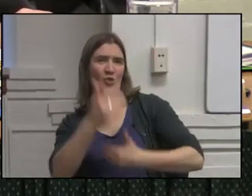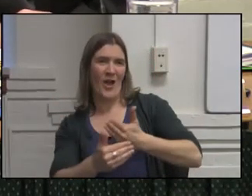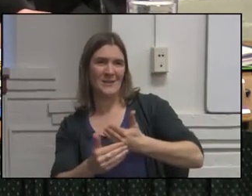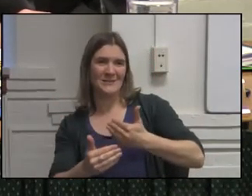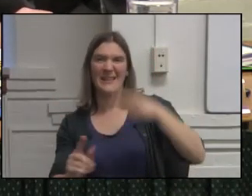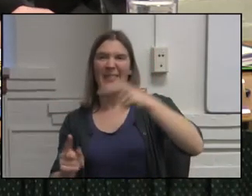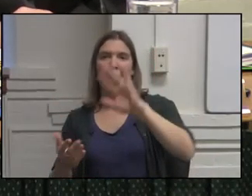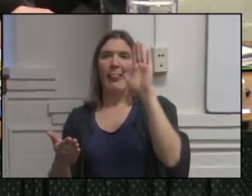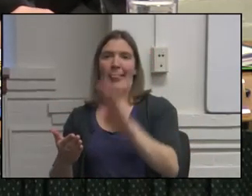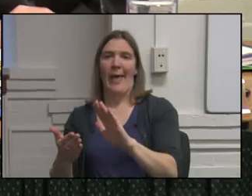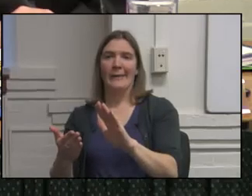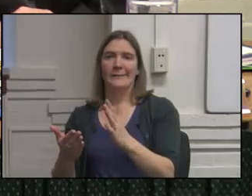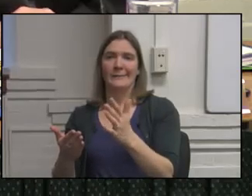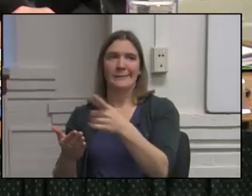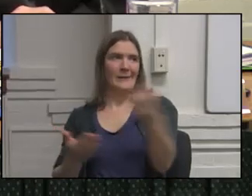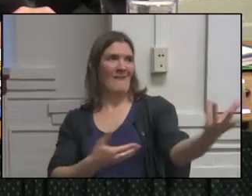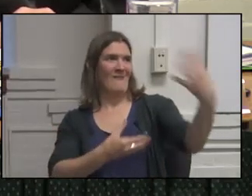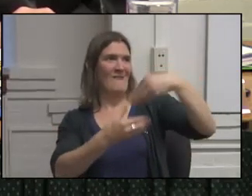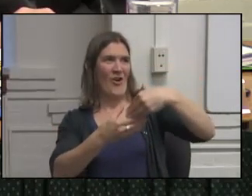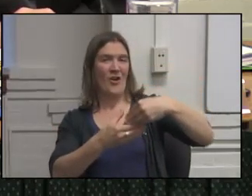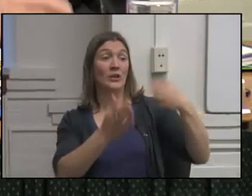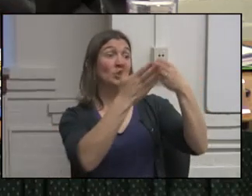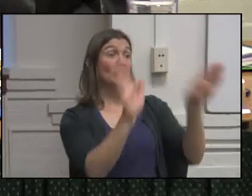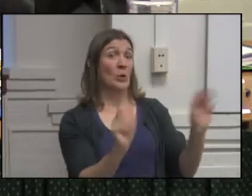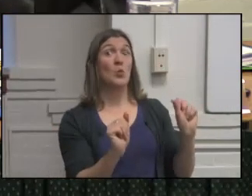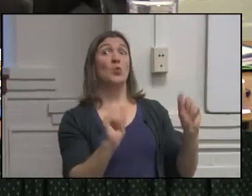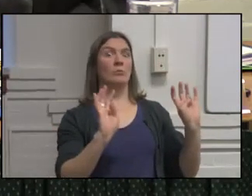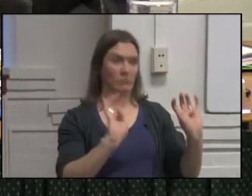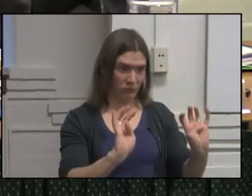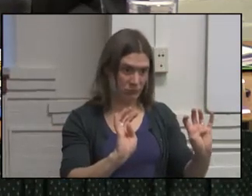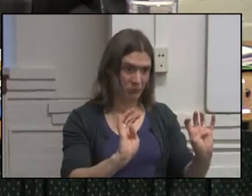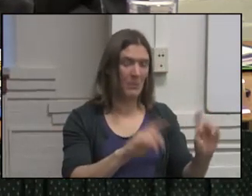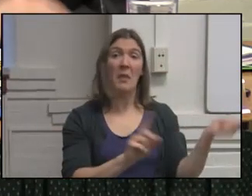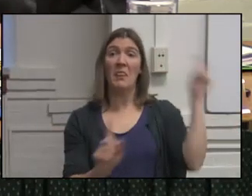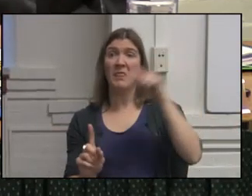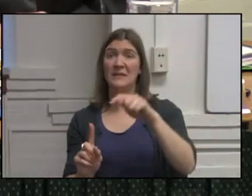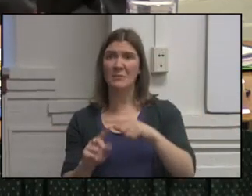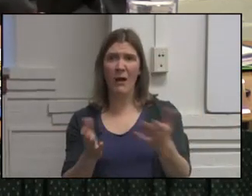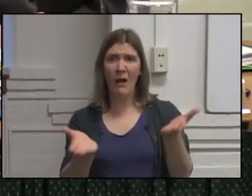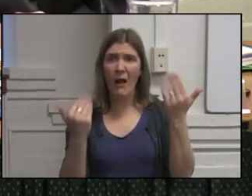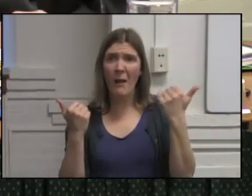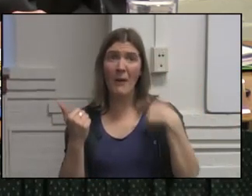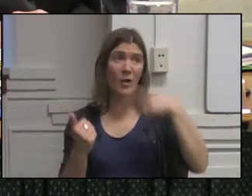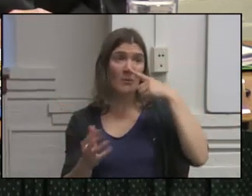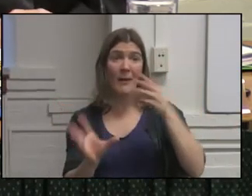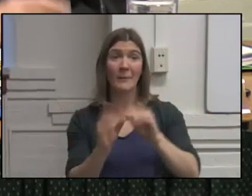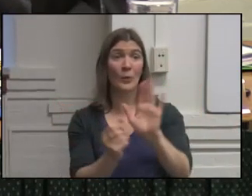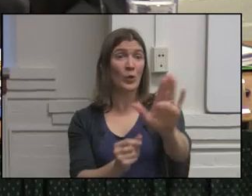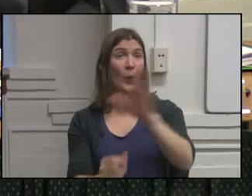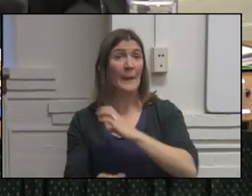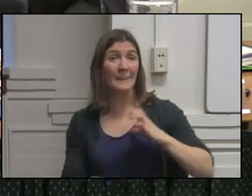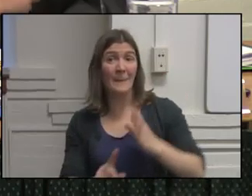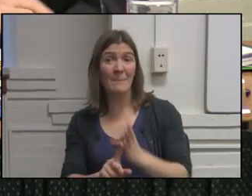less scrutiny generally from the public than the general fund budget. We'd welcome, you know, meeting with the Finance Committee ahead of that May